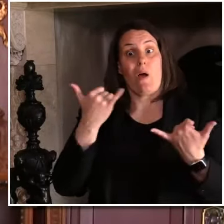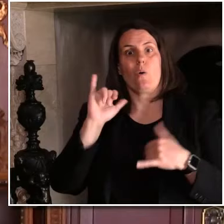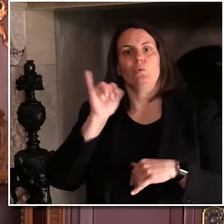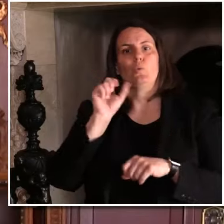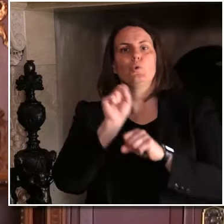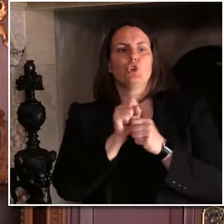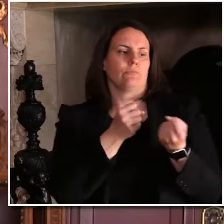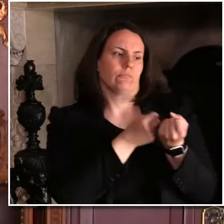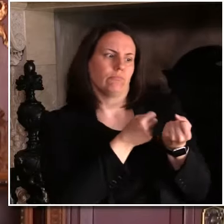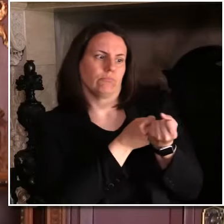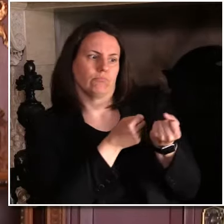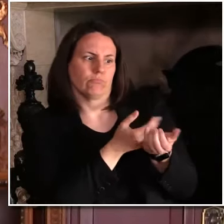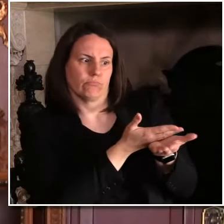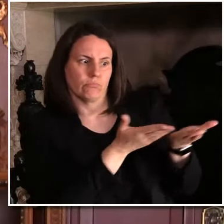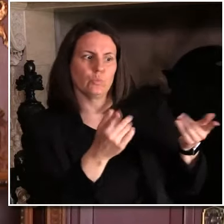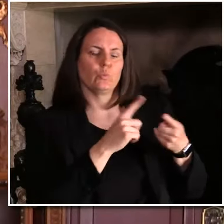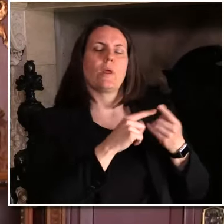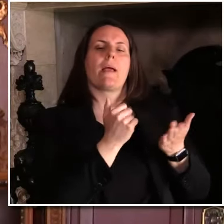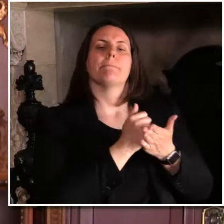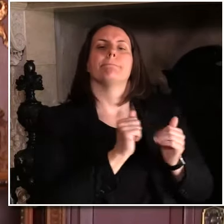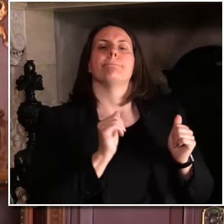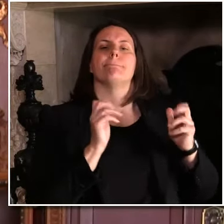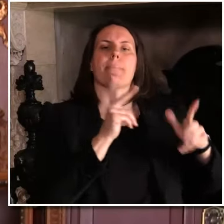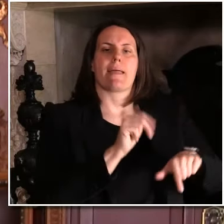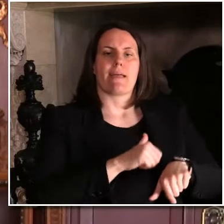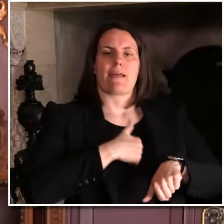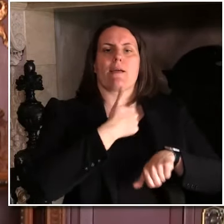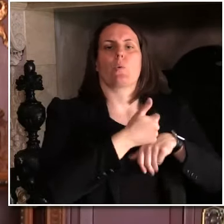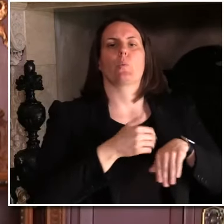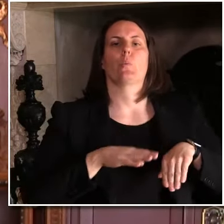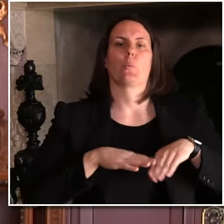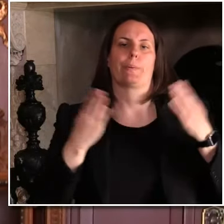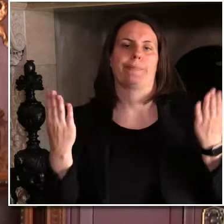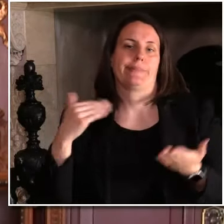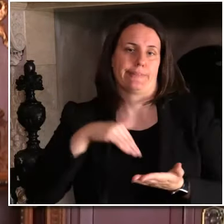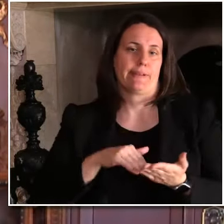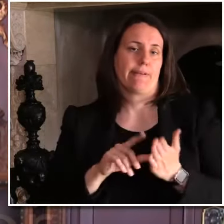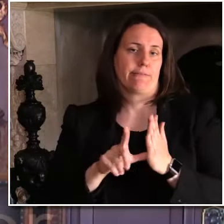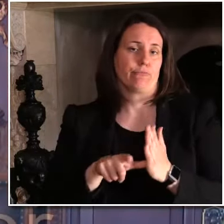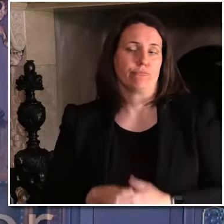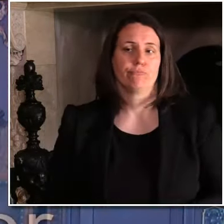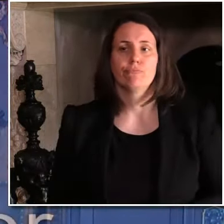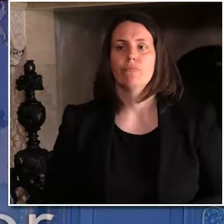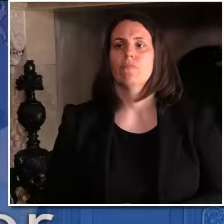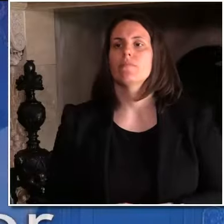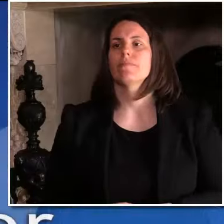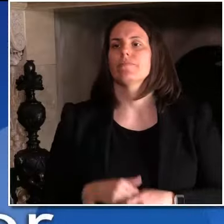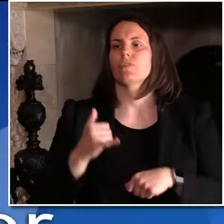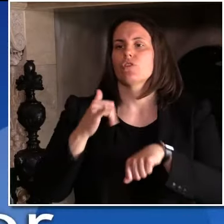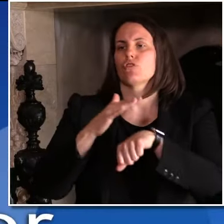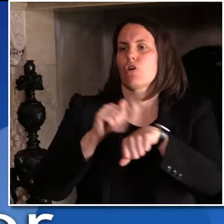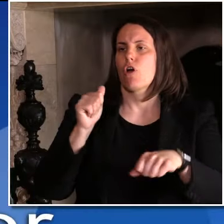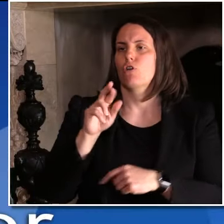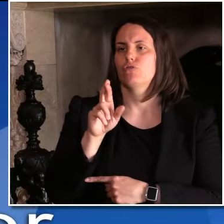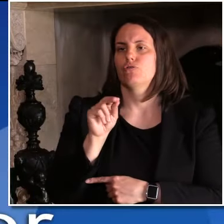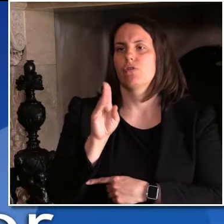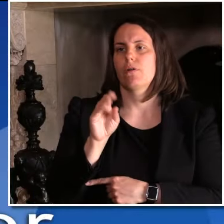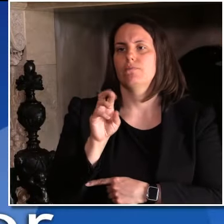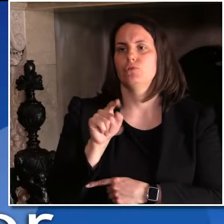that. Thank you for that. Now to Robert Chappell from Madison 365.